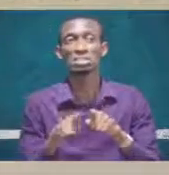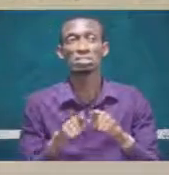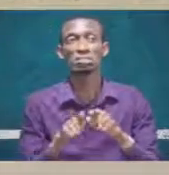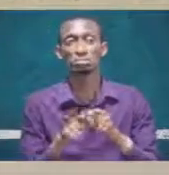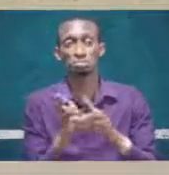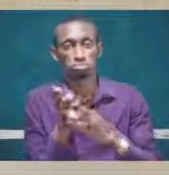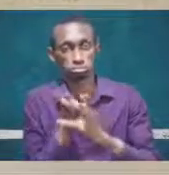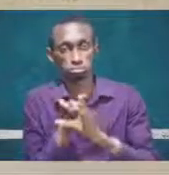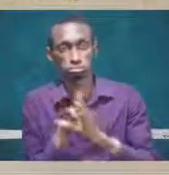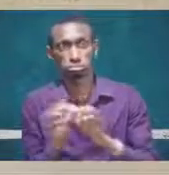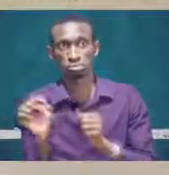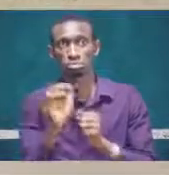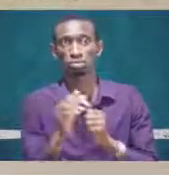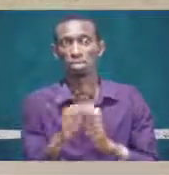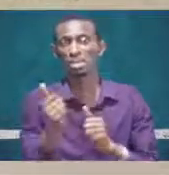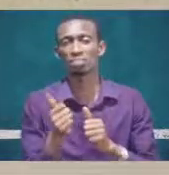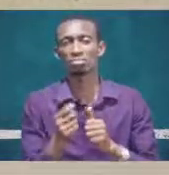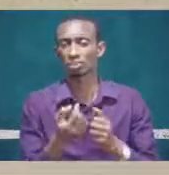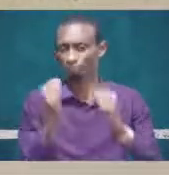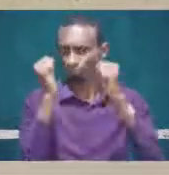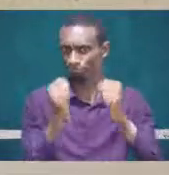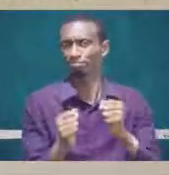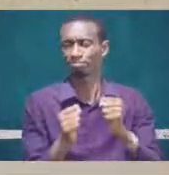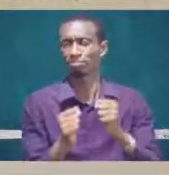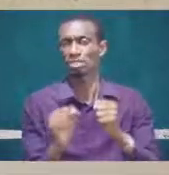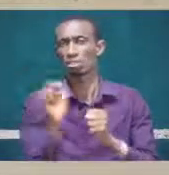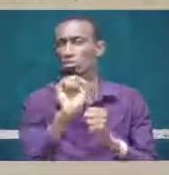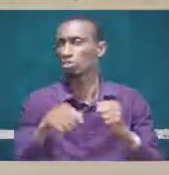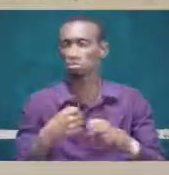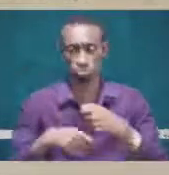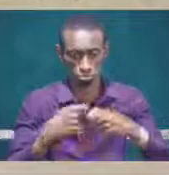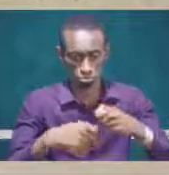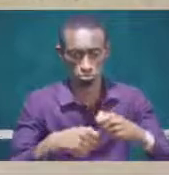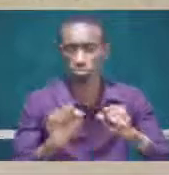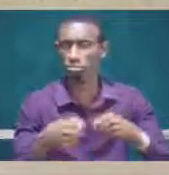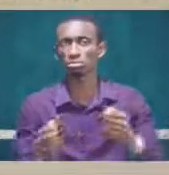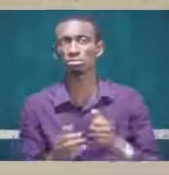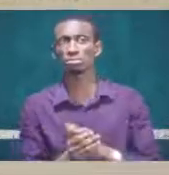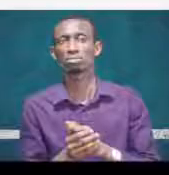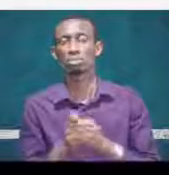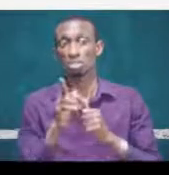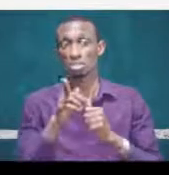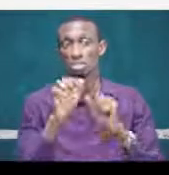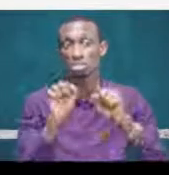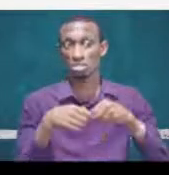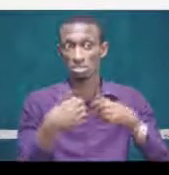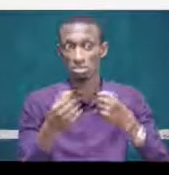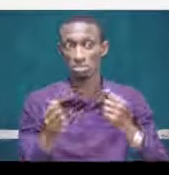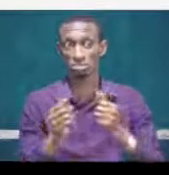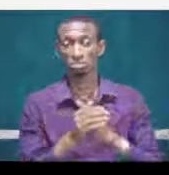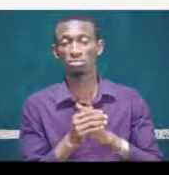are to stop, like the press buttons to stop an engine running. And like we said, it's non-overlapping.